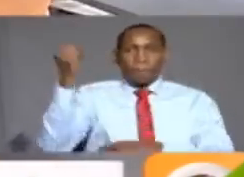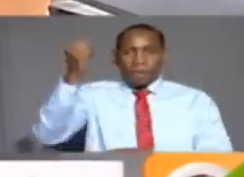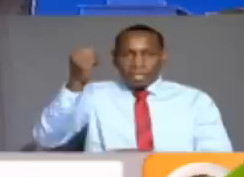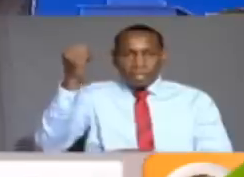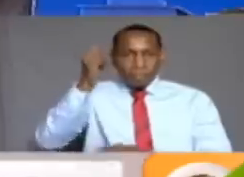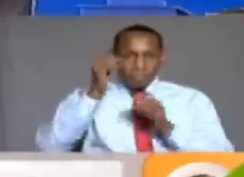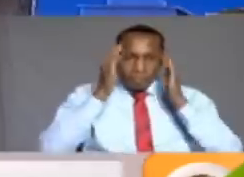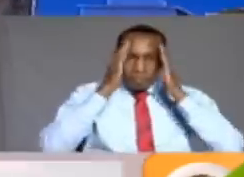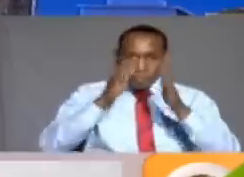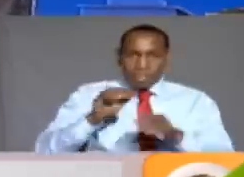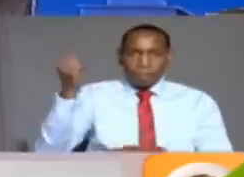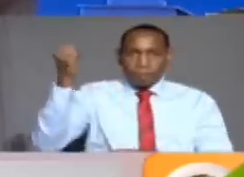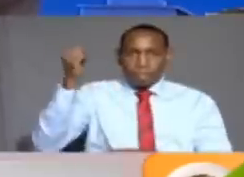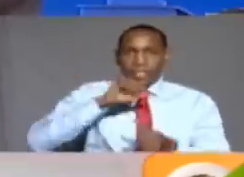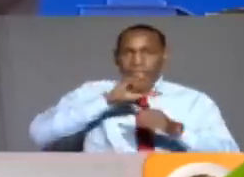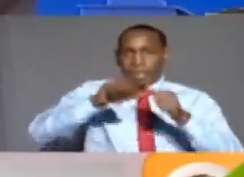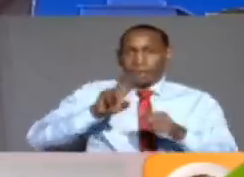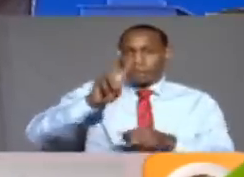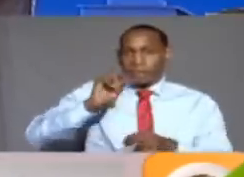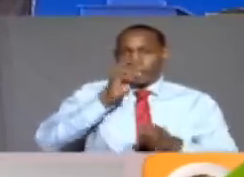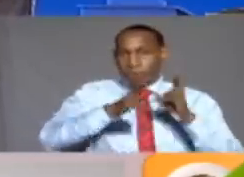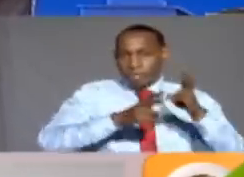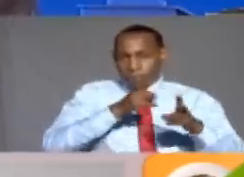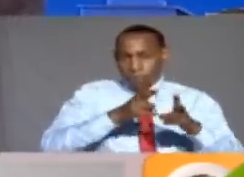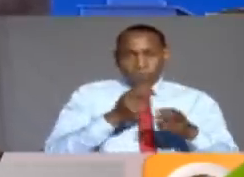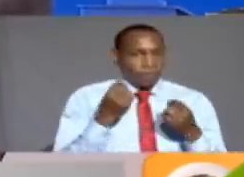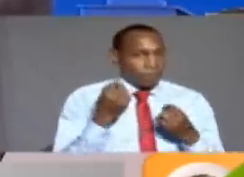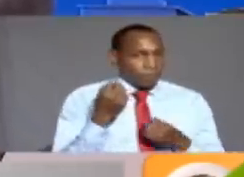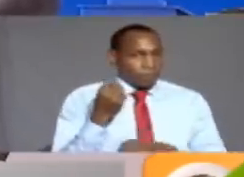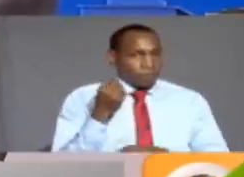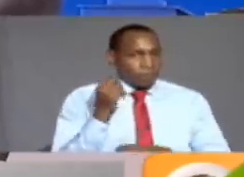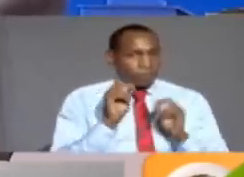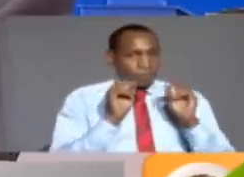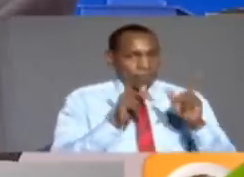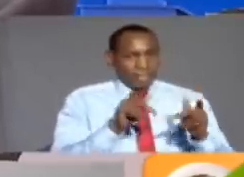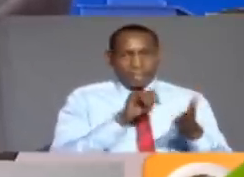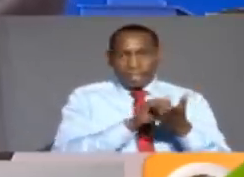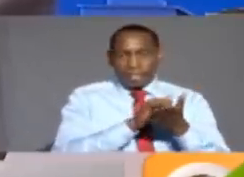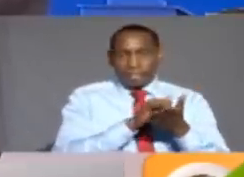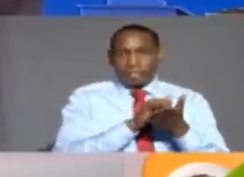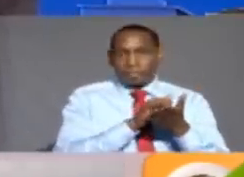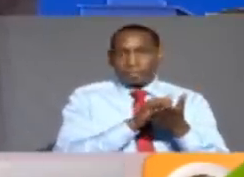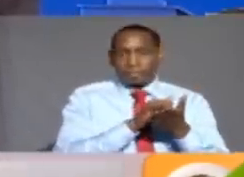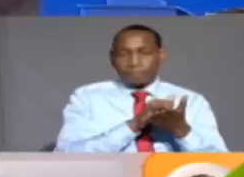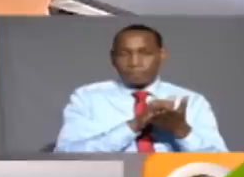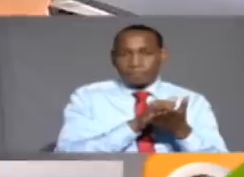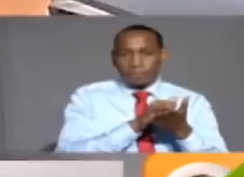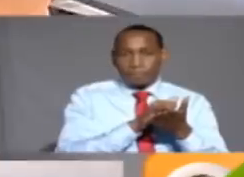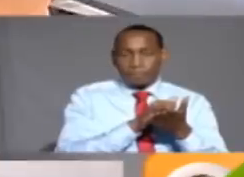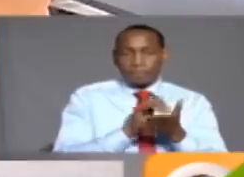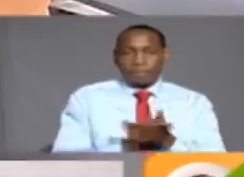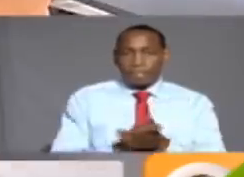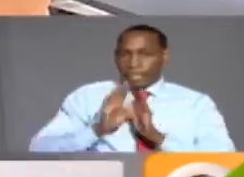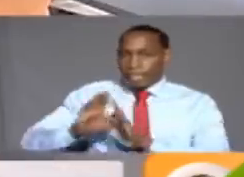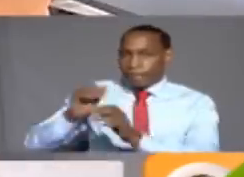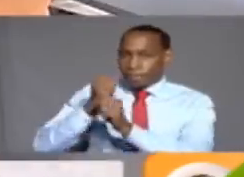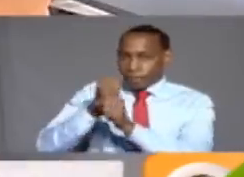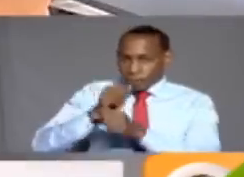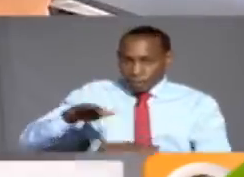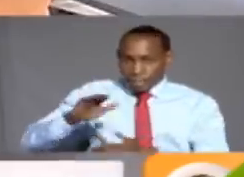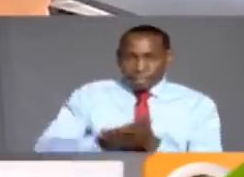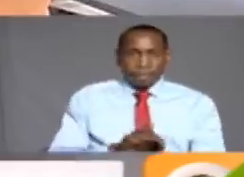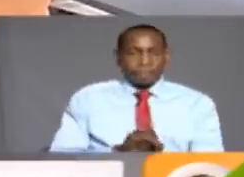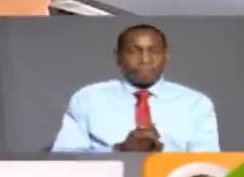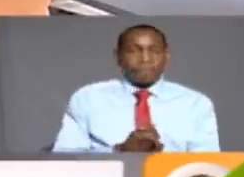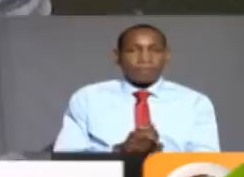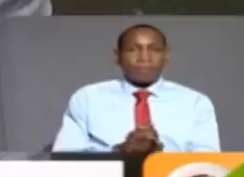and concentrate about politicking about 2022. Okay, that is what he's not happy about. In the sense of leaving their job in the constituency, I'm just trying